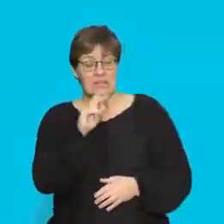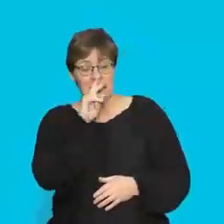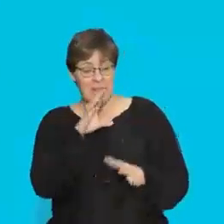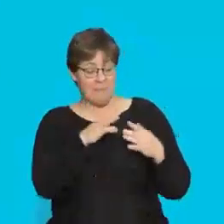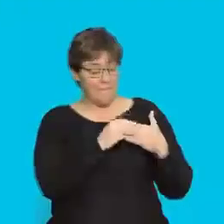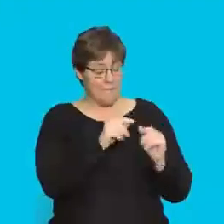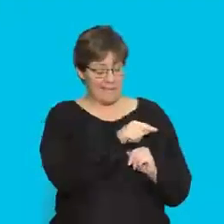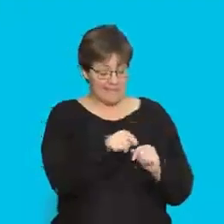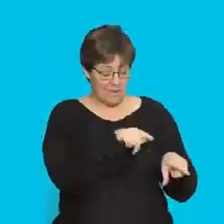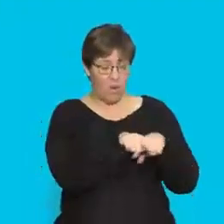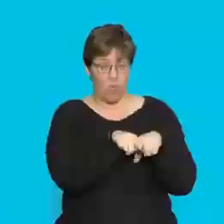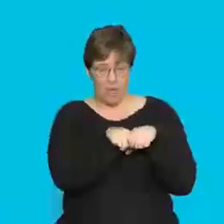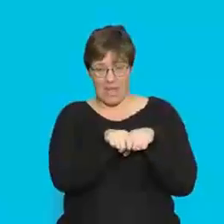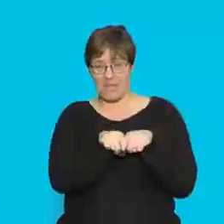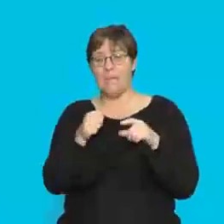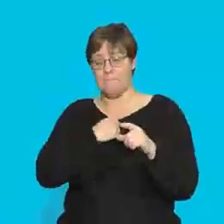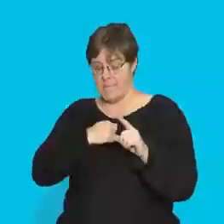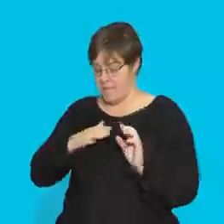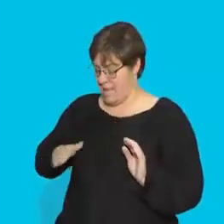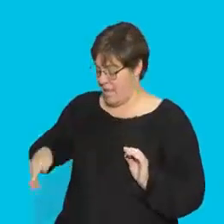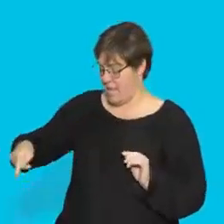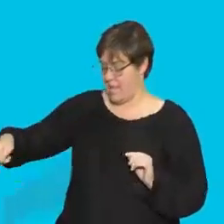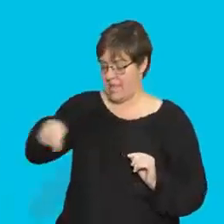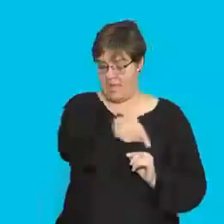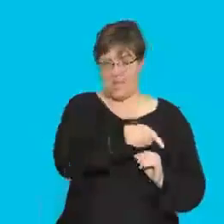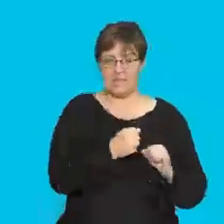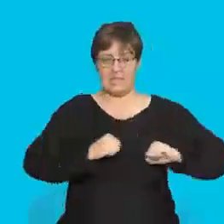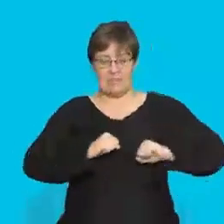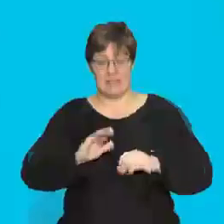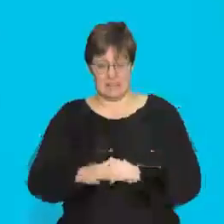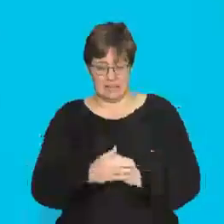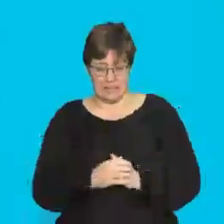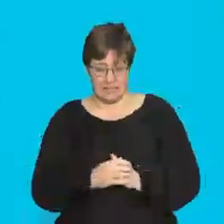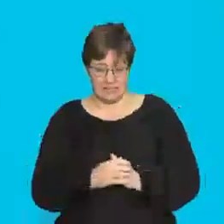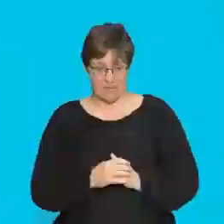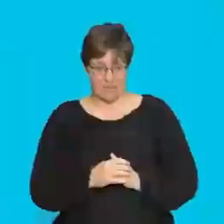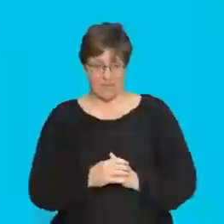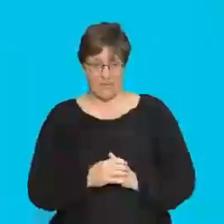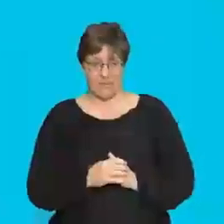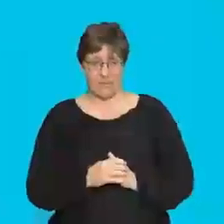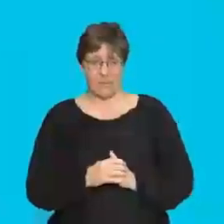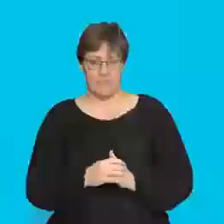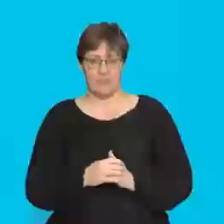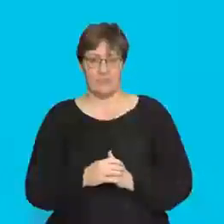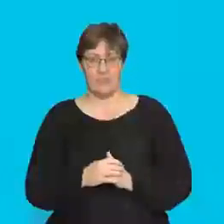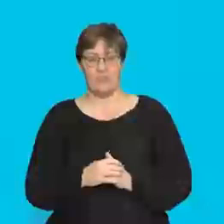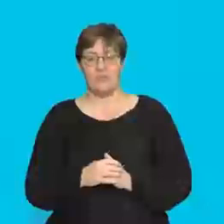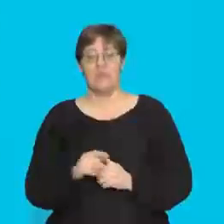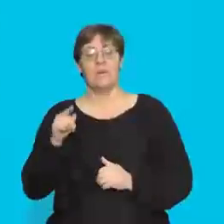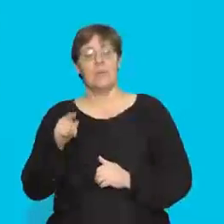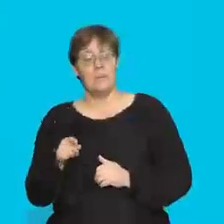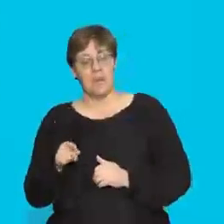see members of the population competing for a particular space or